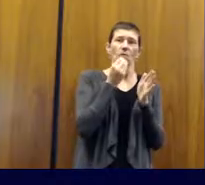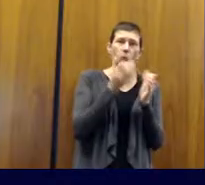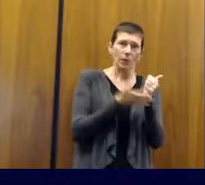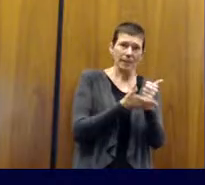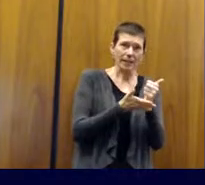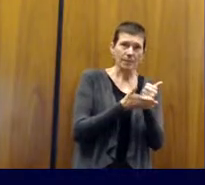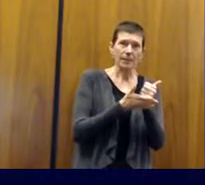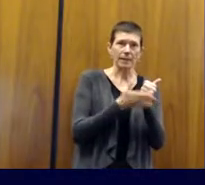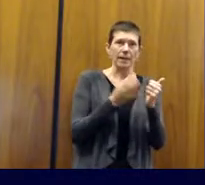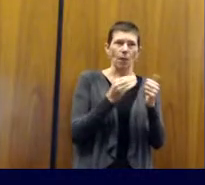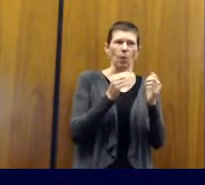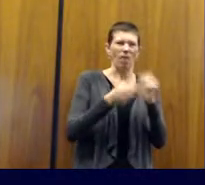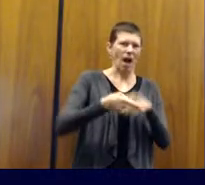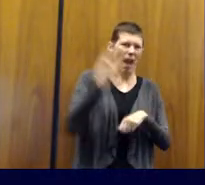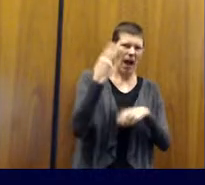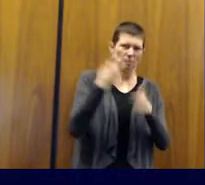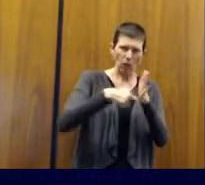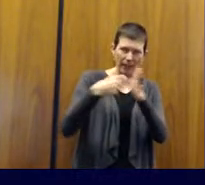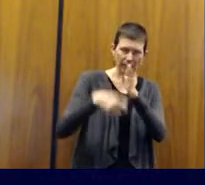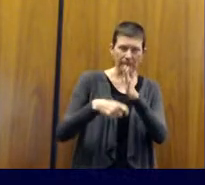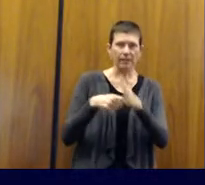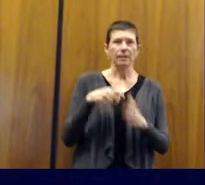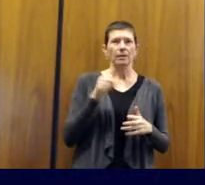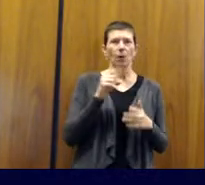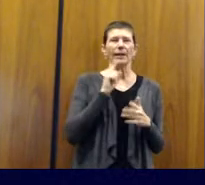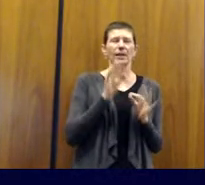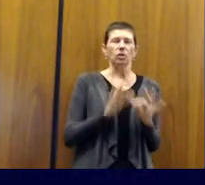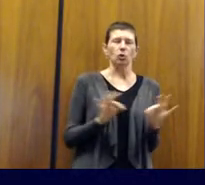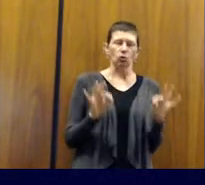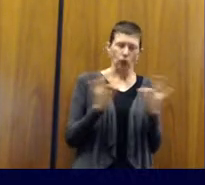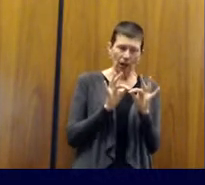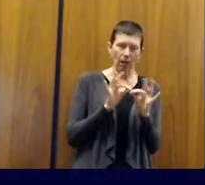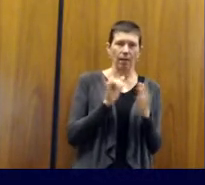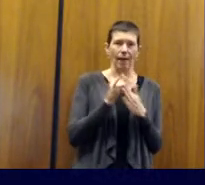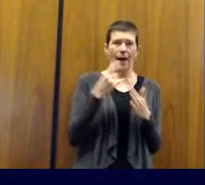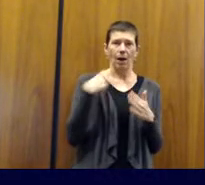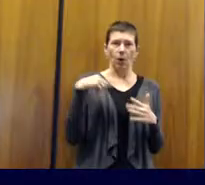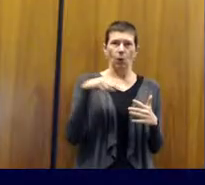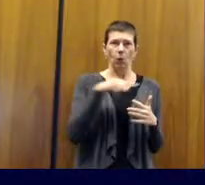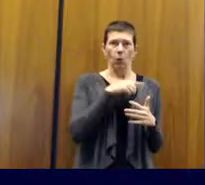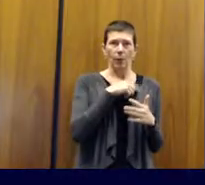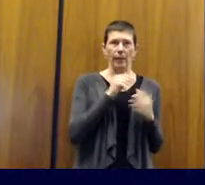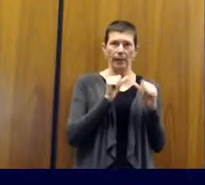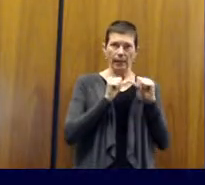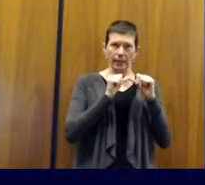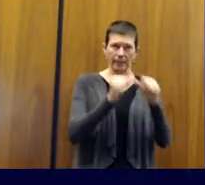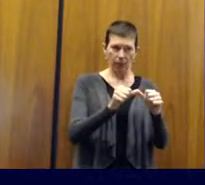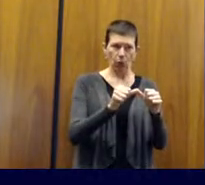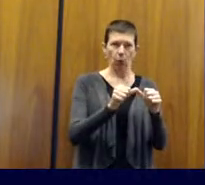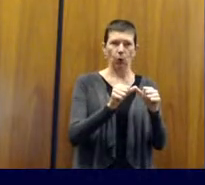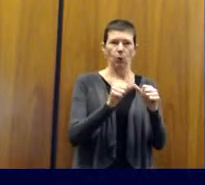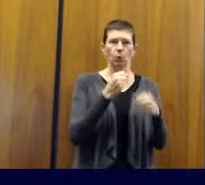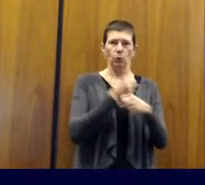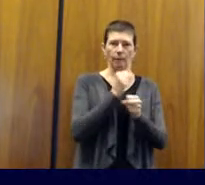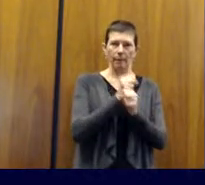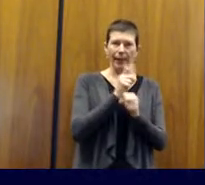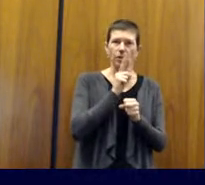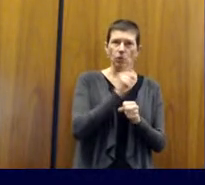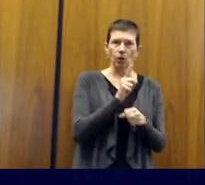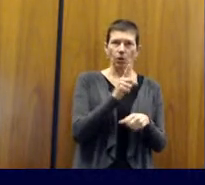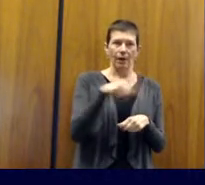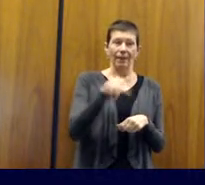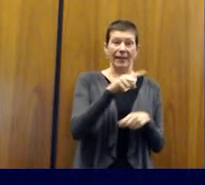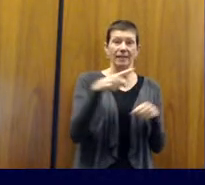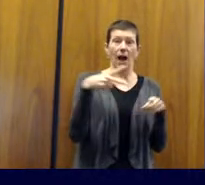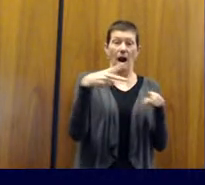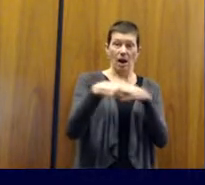at high prices. So it is critical that we continue to make sure that these